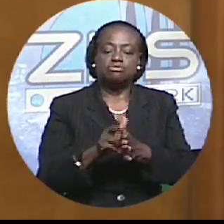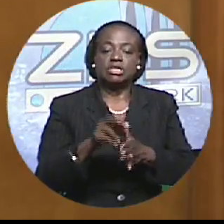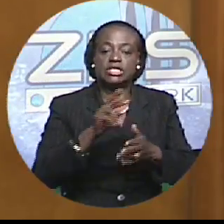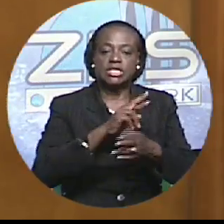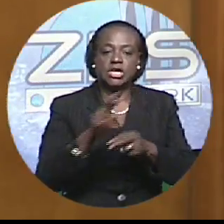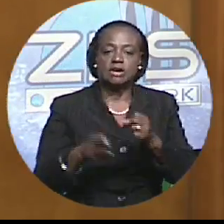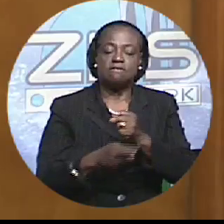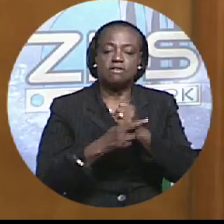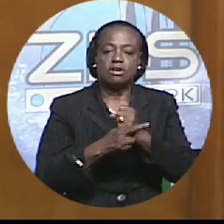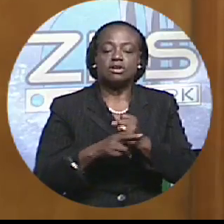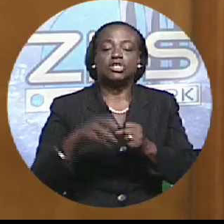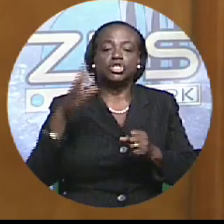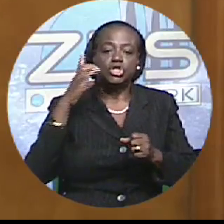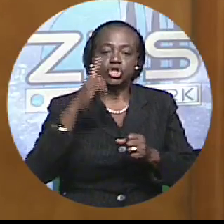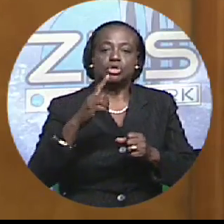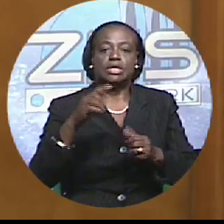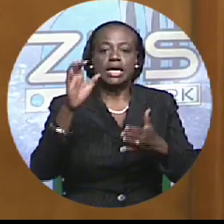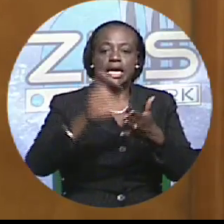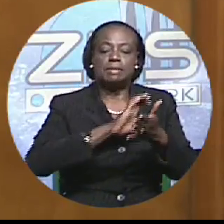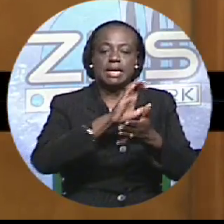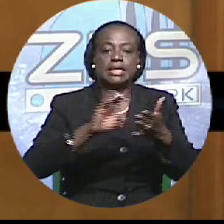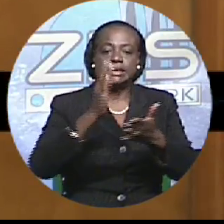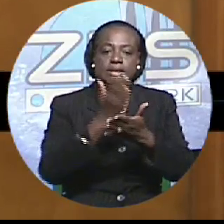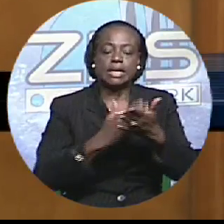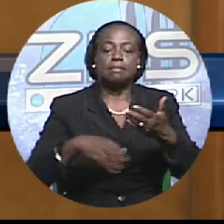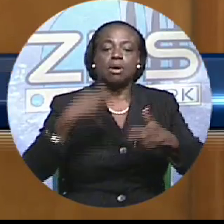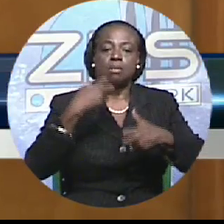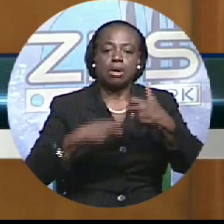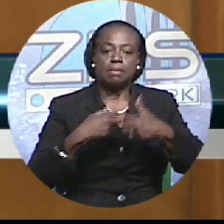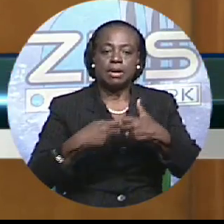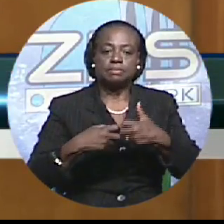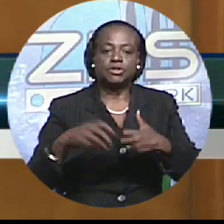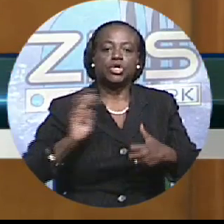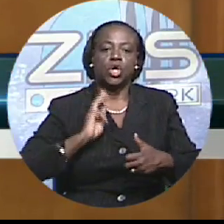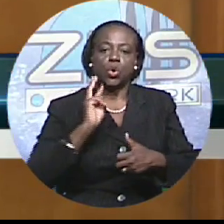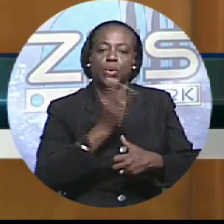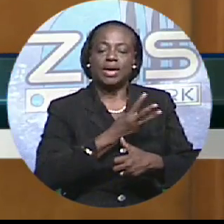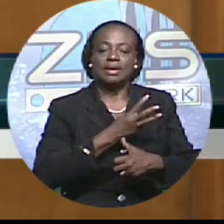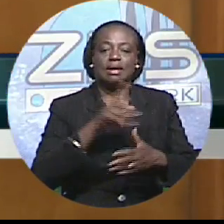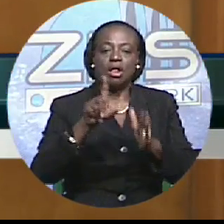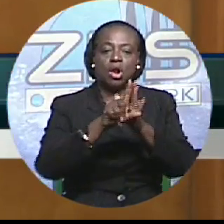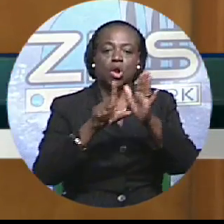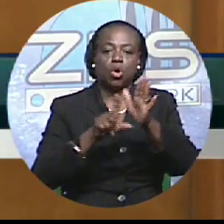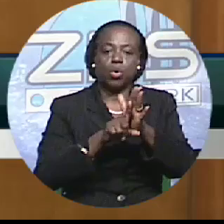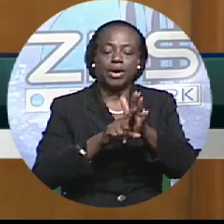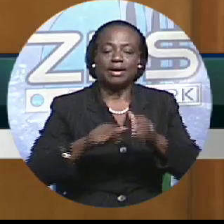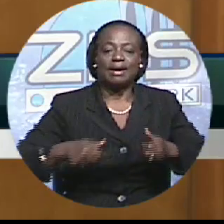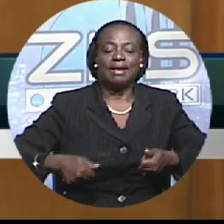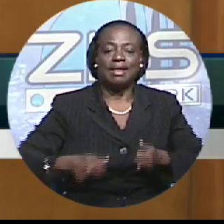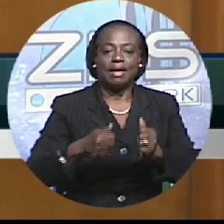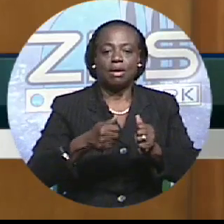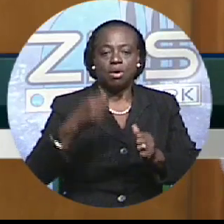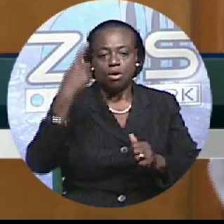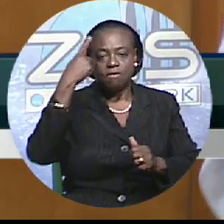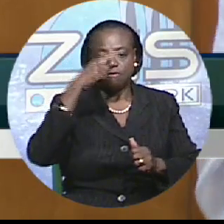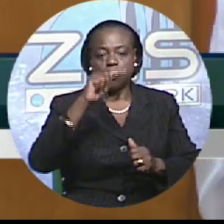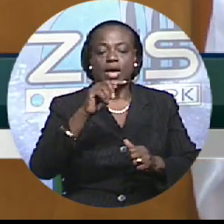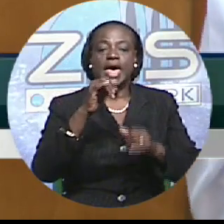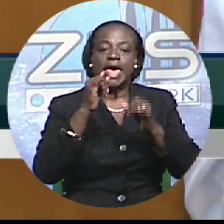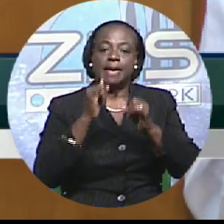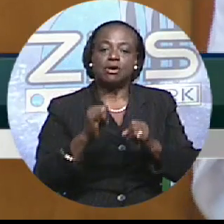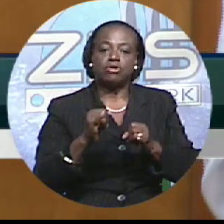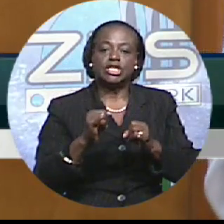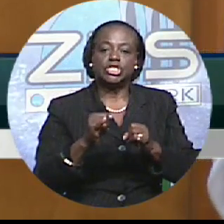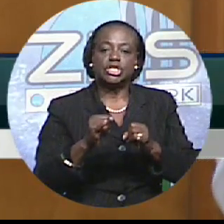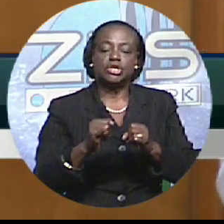amended the law earlier this year to allow for the creation of an immigration reserve. The regs are